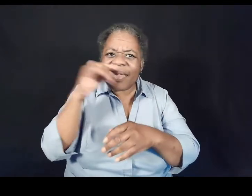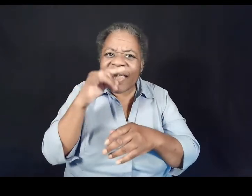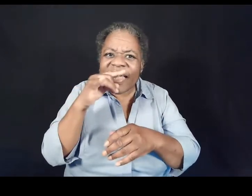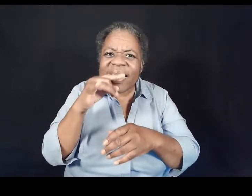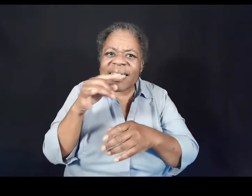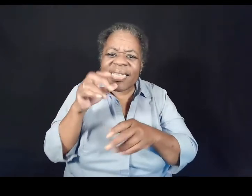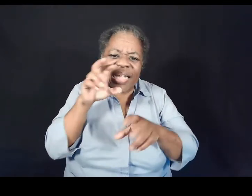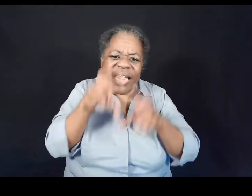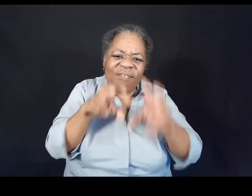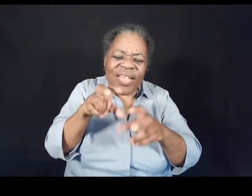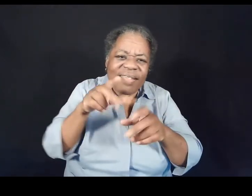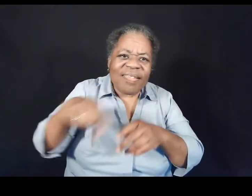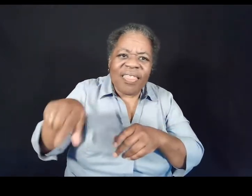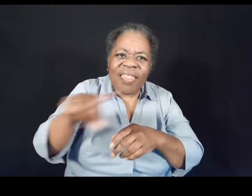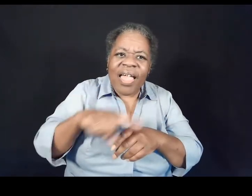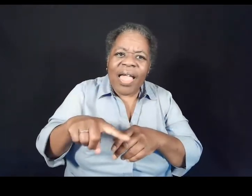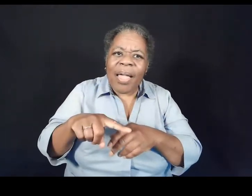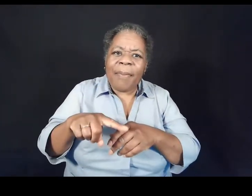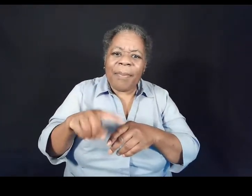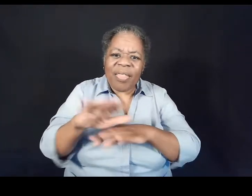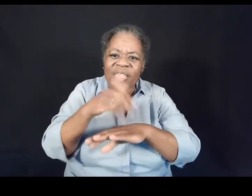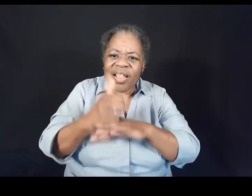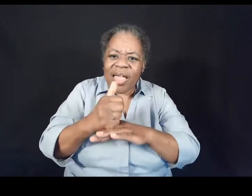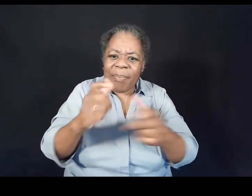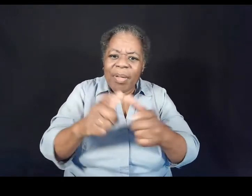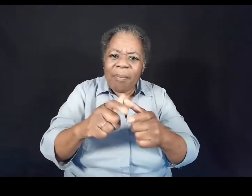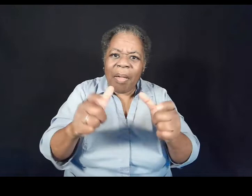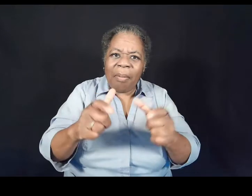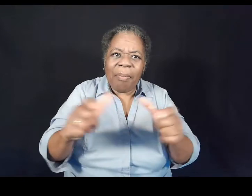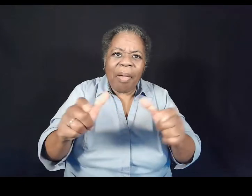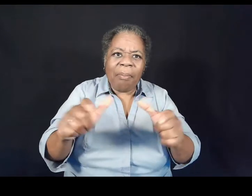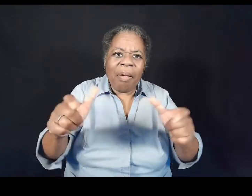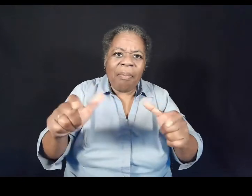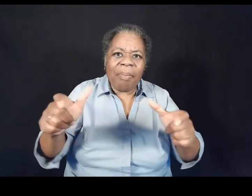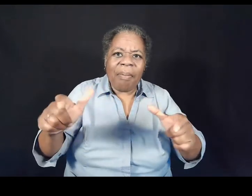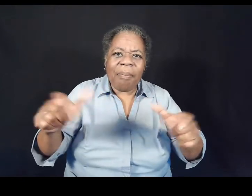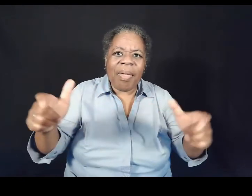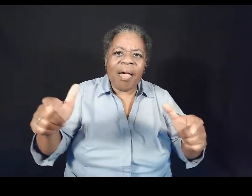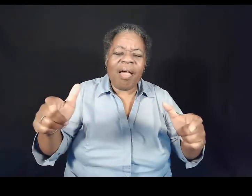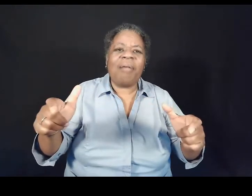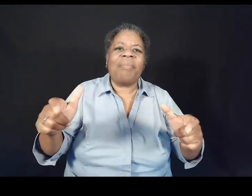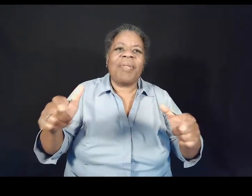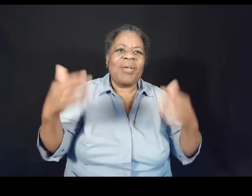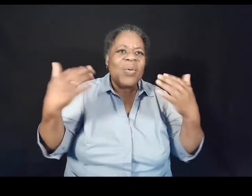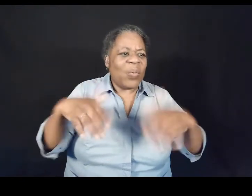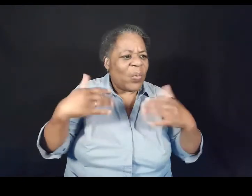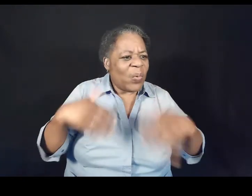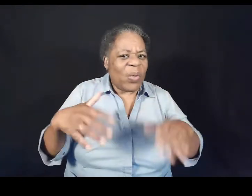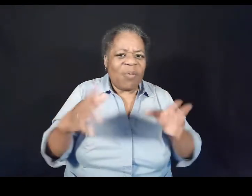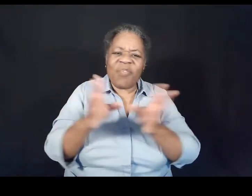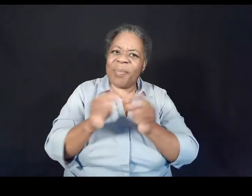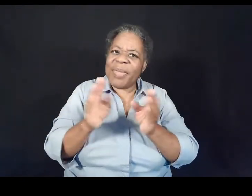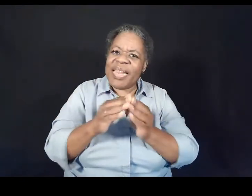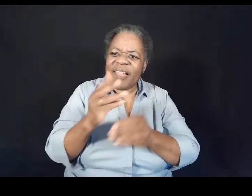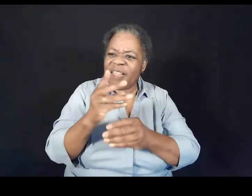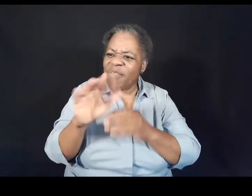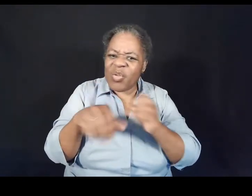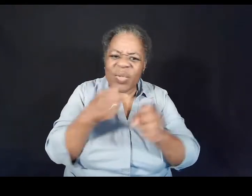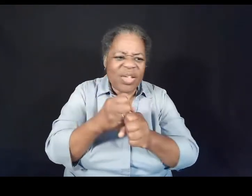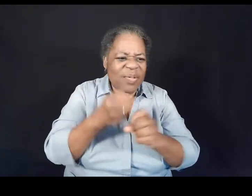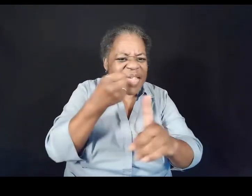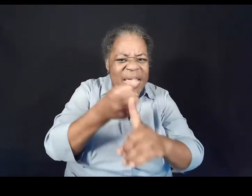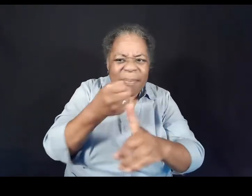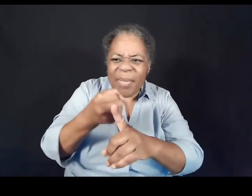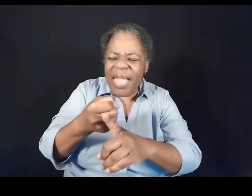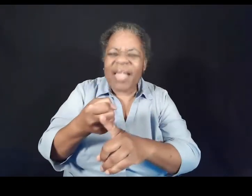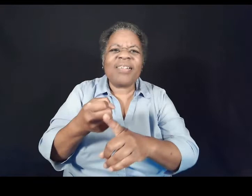them, the club took off. We started packing out people's basements for meetings. And within a couple years, we'd made a real impact on that whole